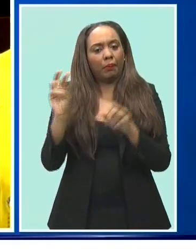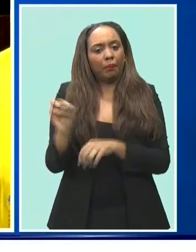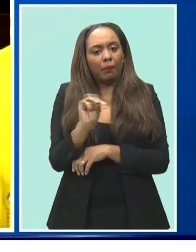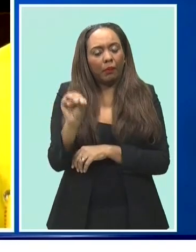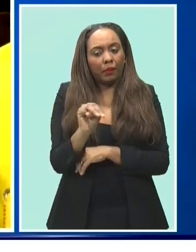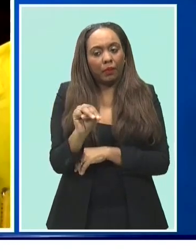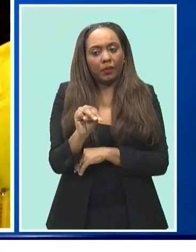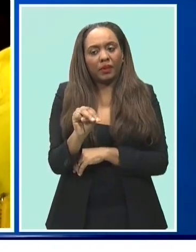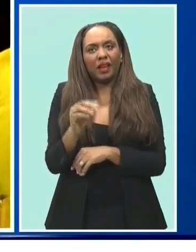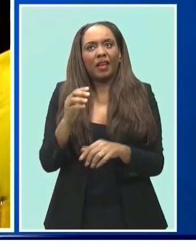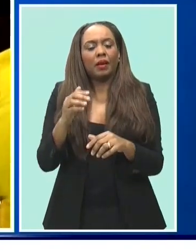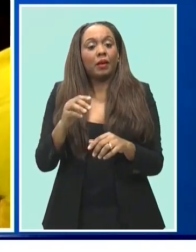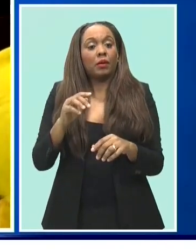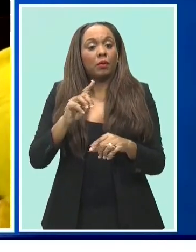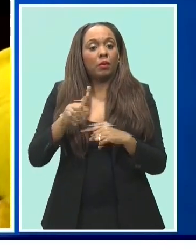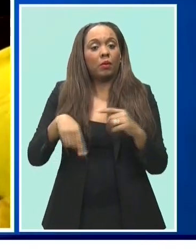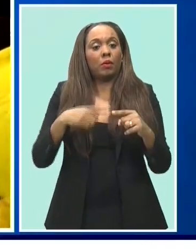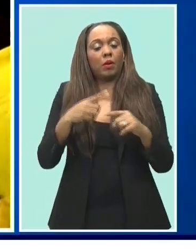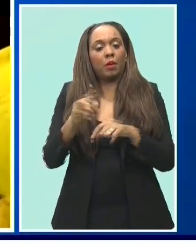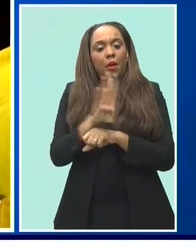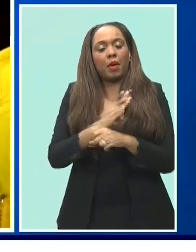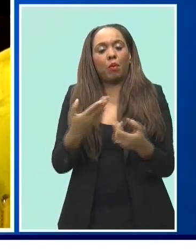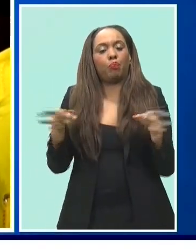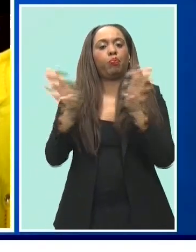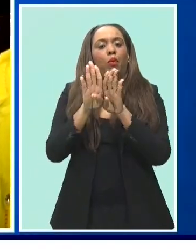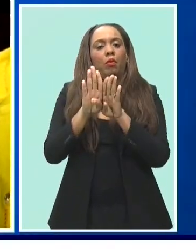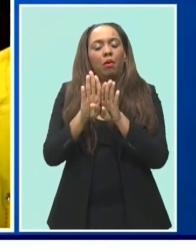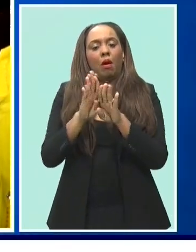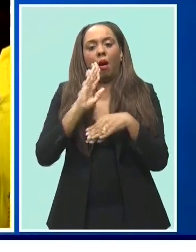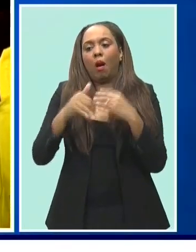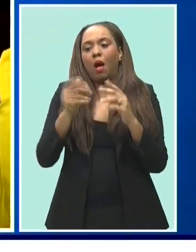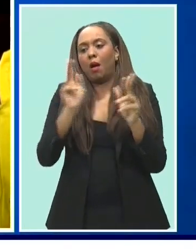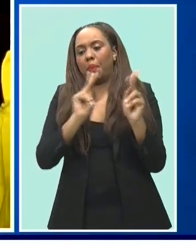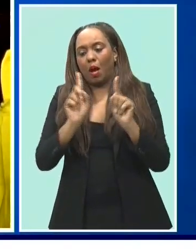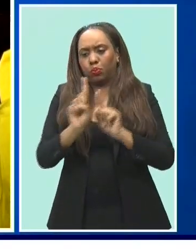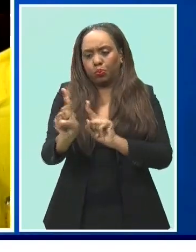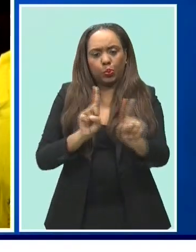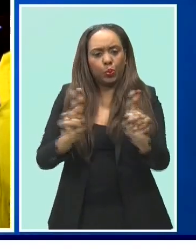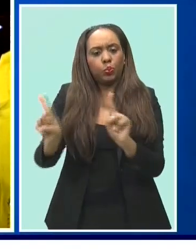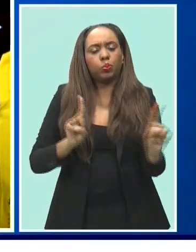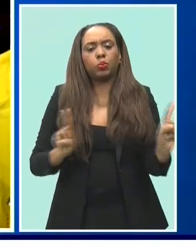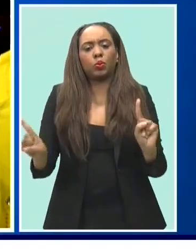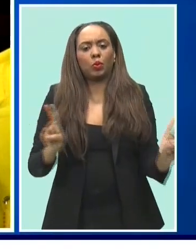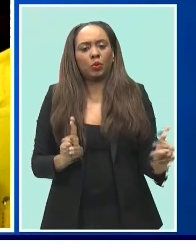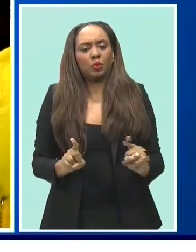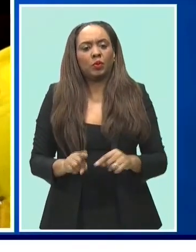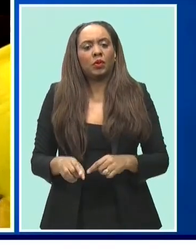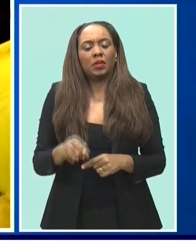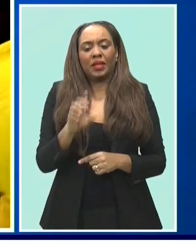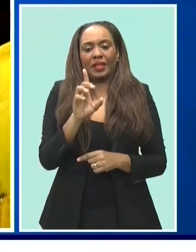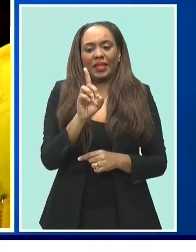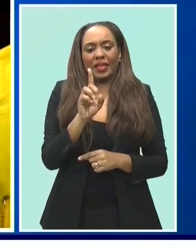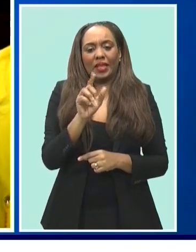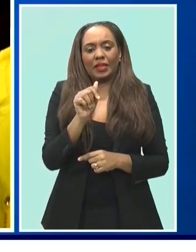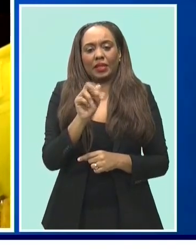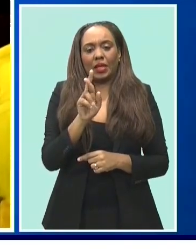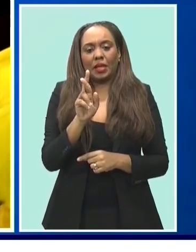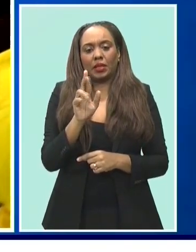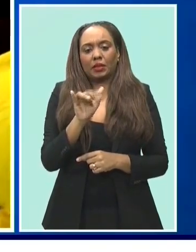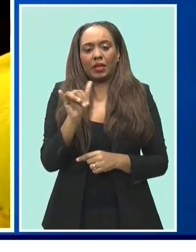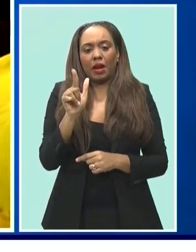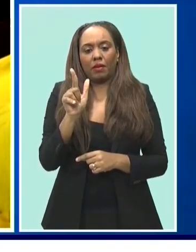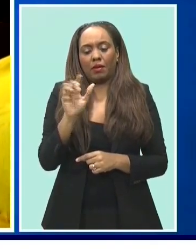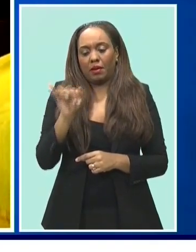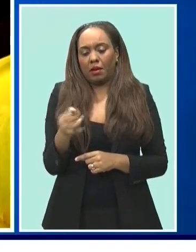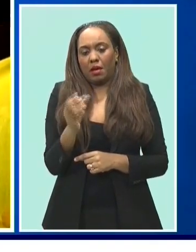the place was on lockdown, patrols were deployed to as far as Darrell Jordan School, which would take care of the north